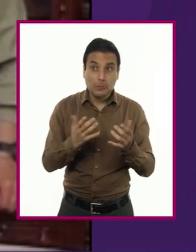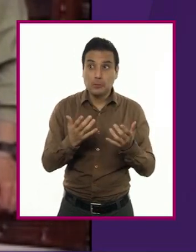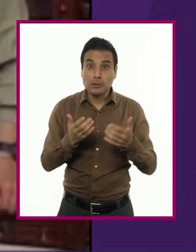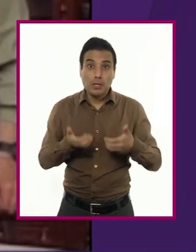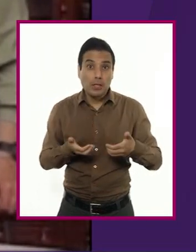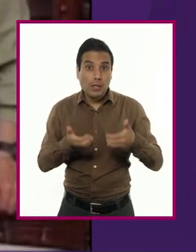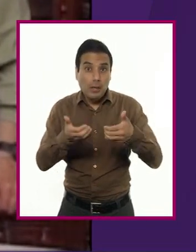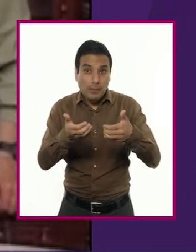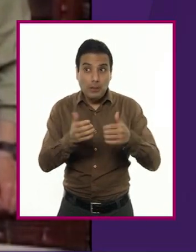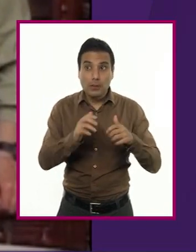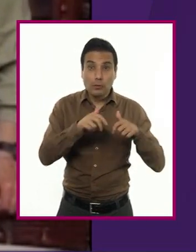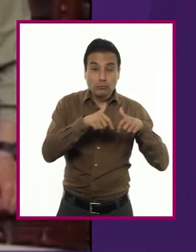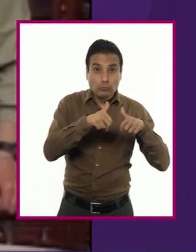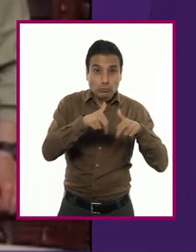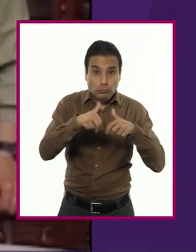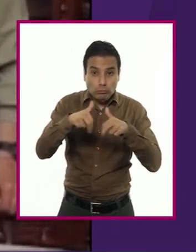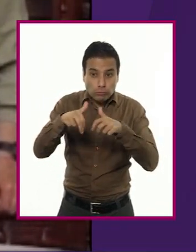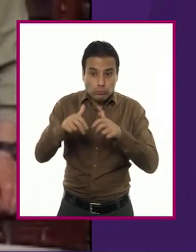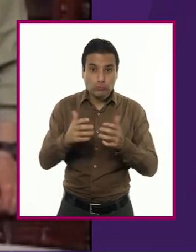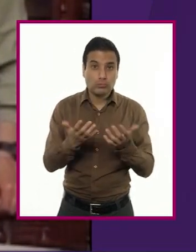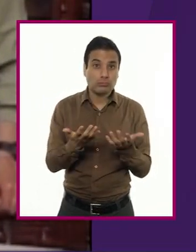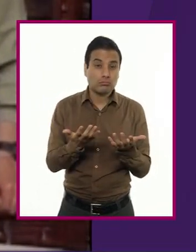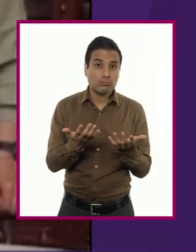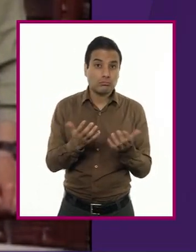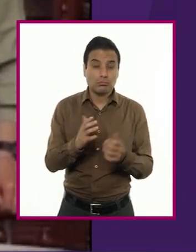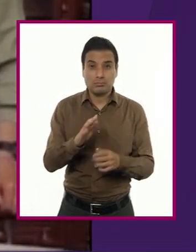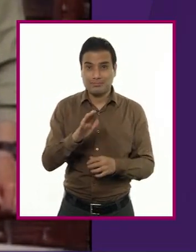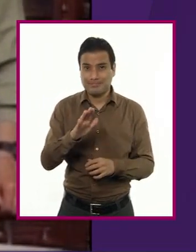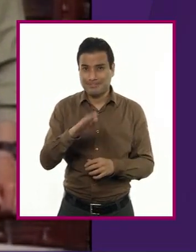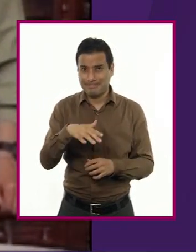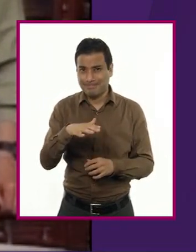of Boston. Huh? Mark,